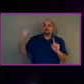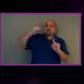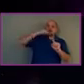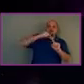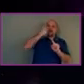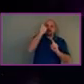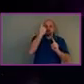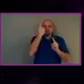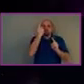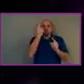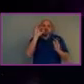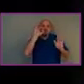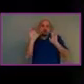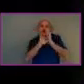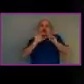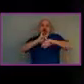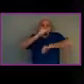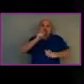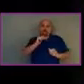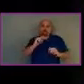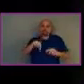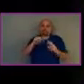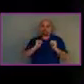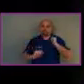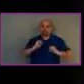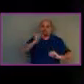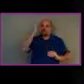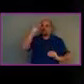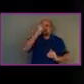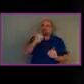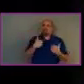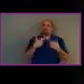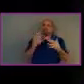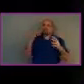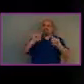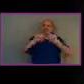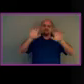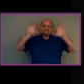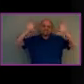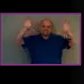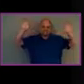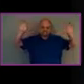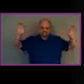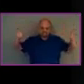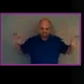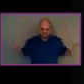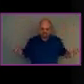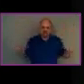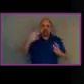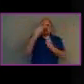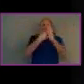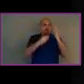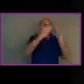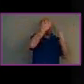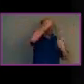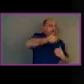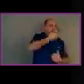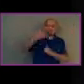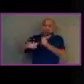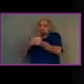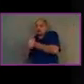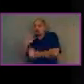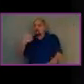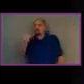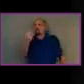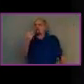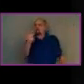earlier in the show because it looked like there were swarms of Trojan asteroids in front of behind Jupiter. And so I'm wondering if we